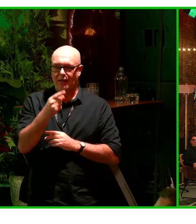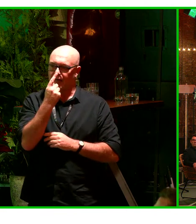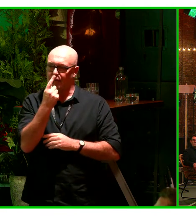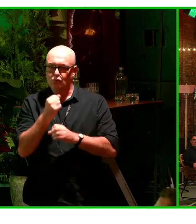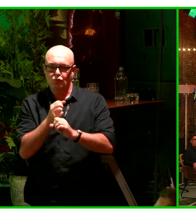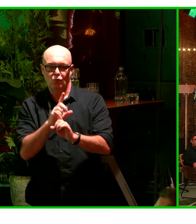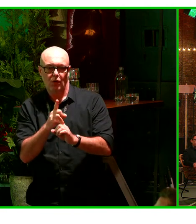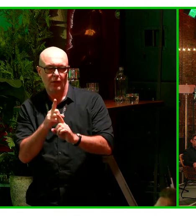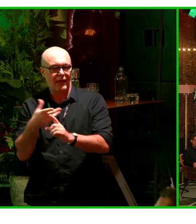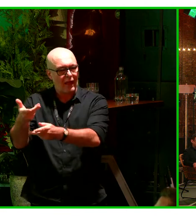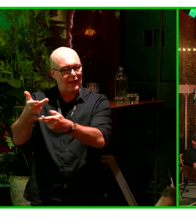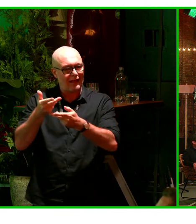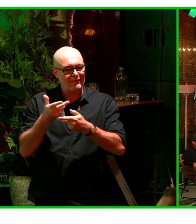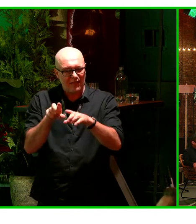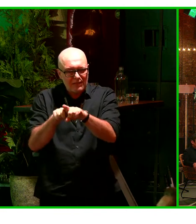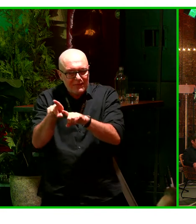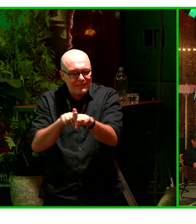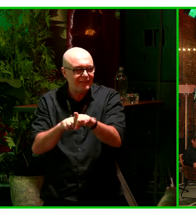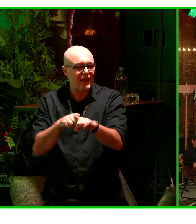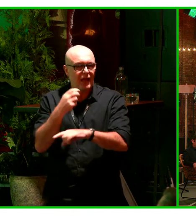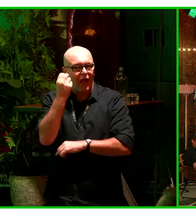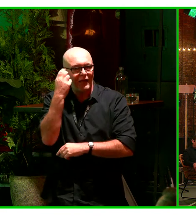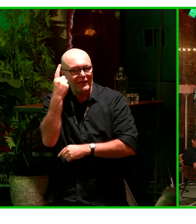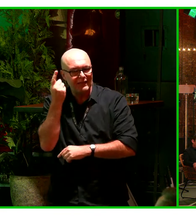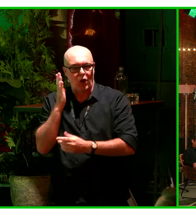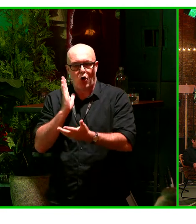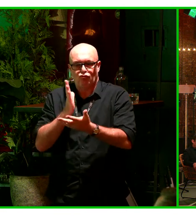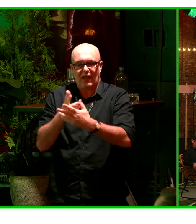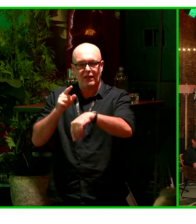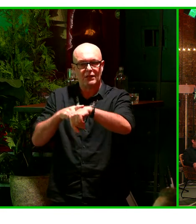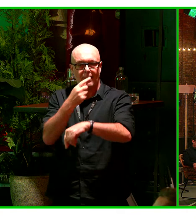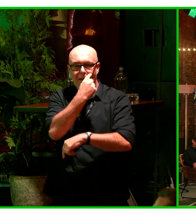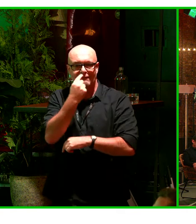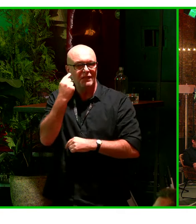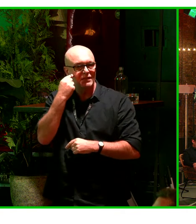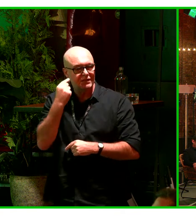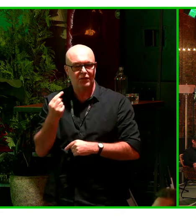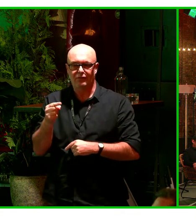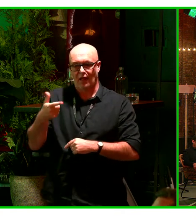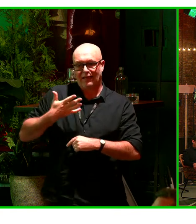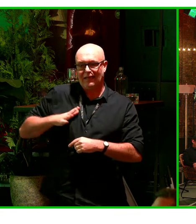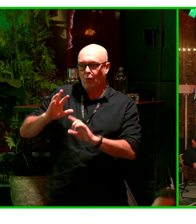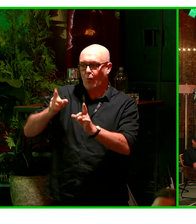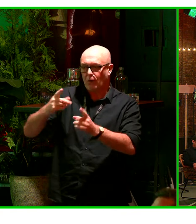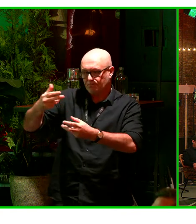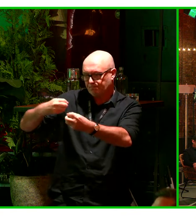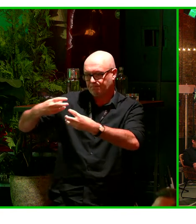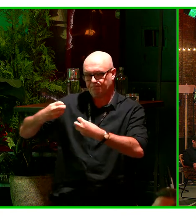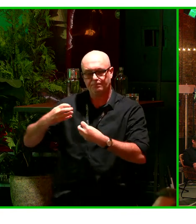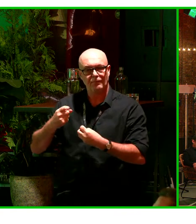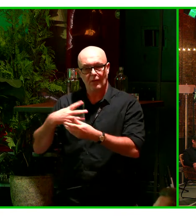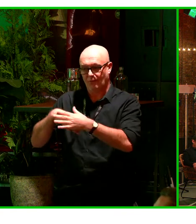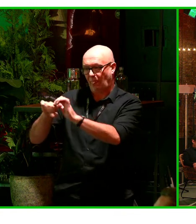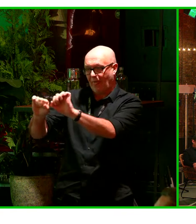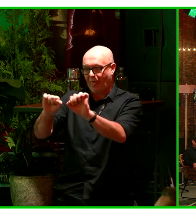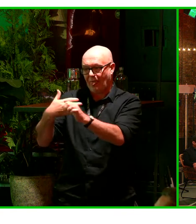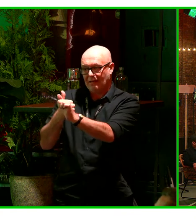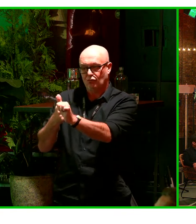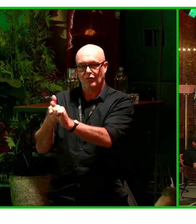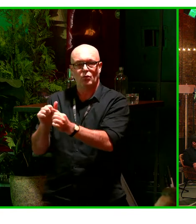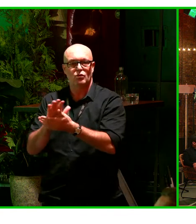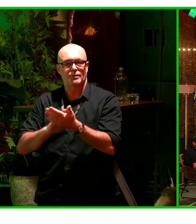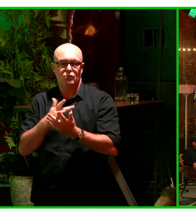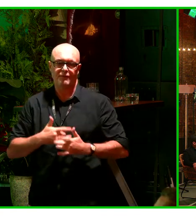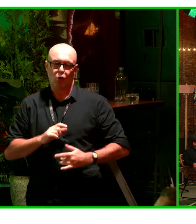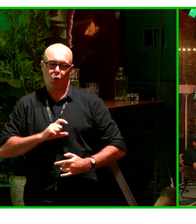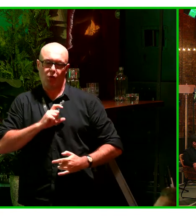give us some really specific insight and real-time evidence as to what they need in their industries, which meant that we could be confident